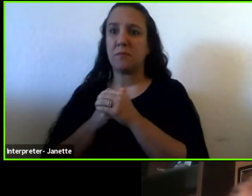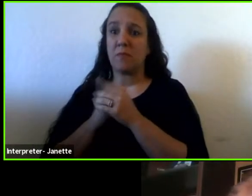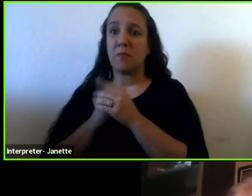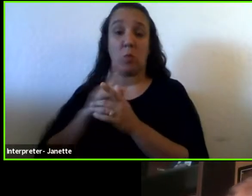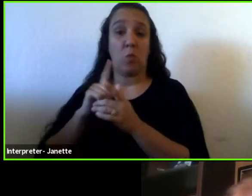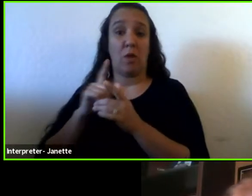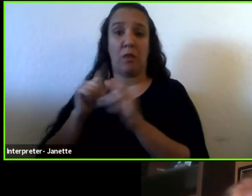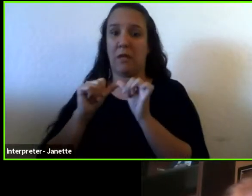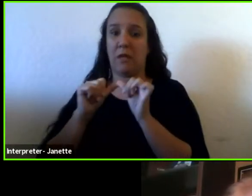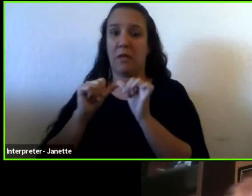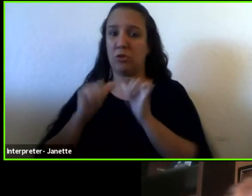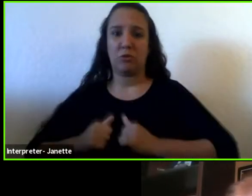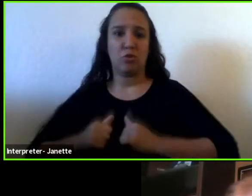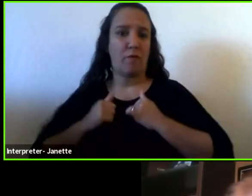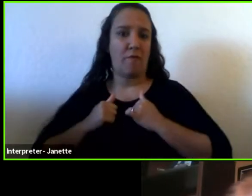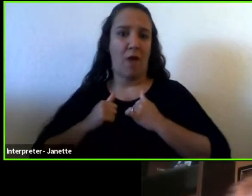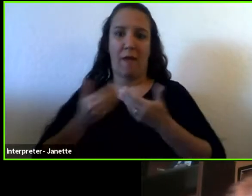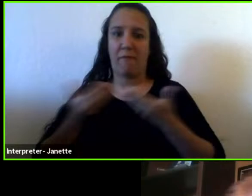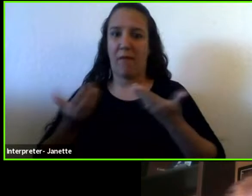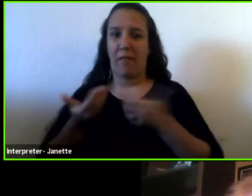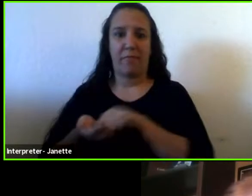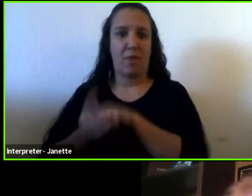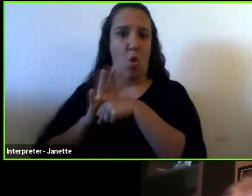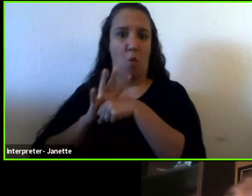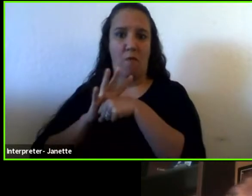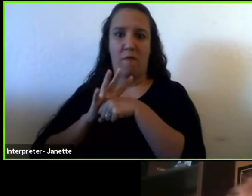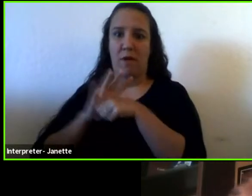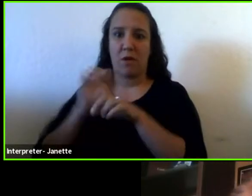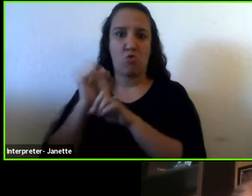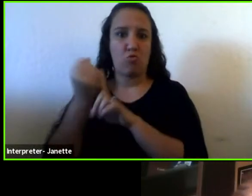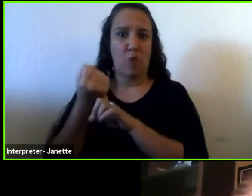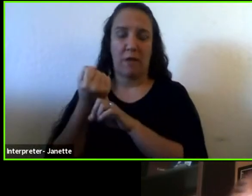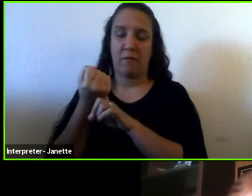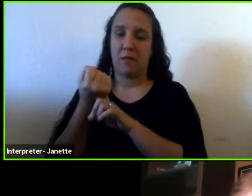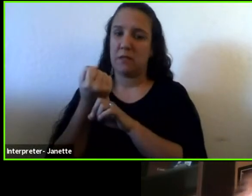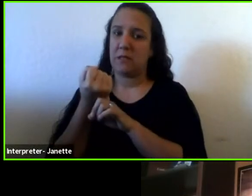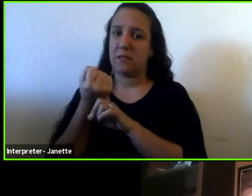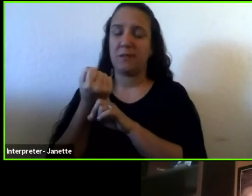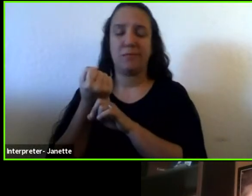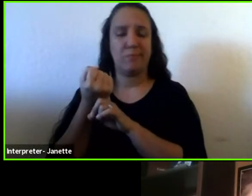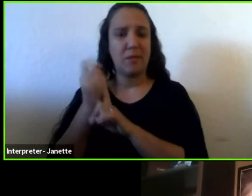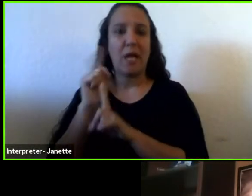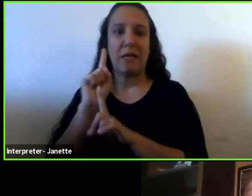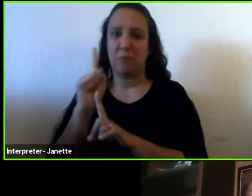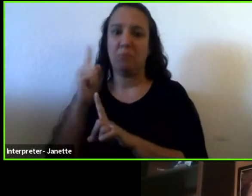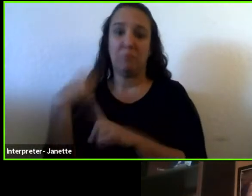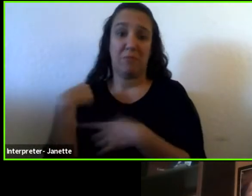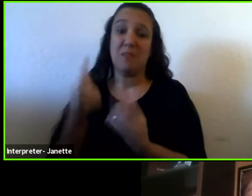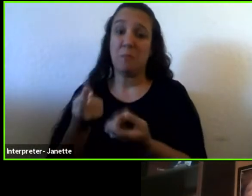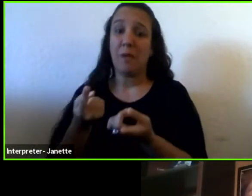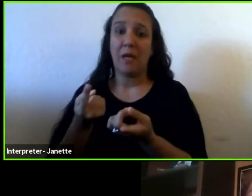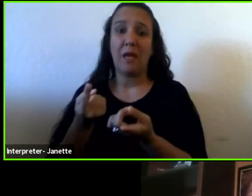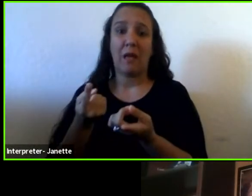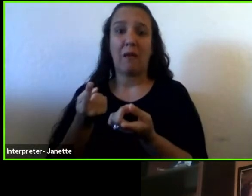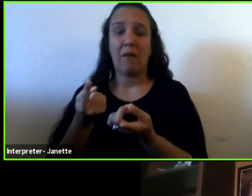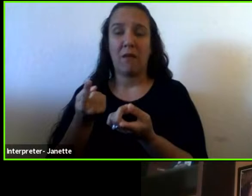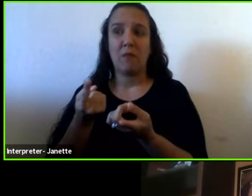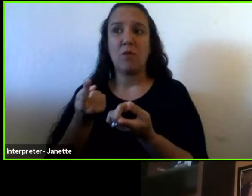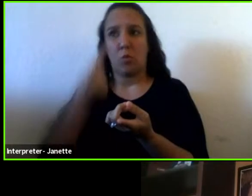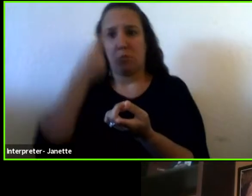COVID crisis and the key going forward, so many businesses, is going to be to have more of a digital